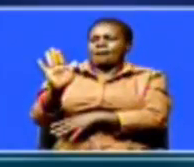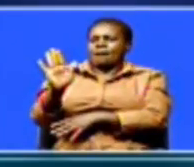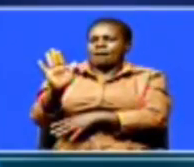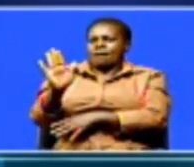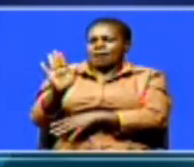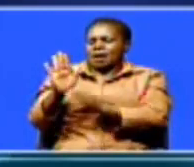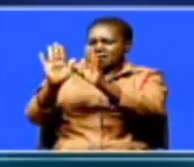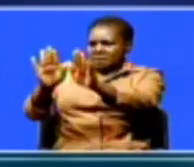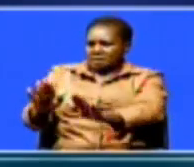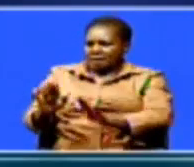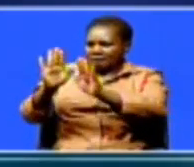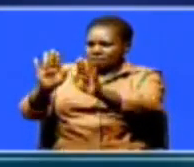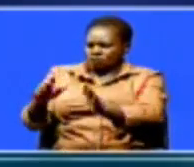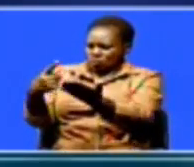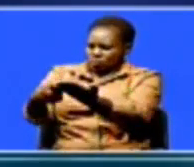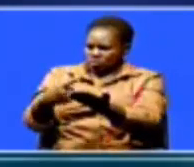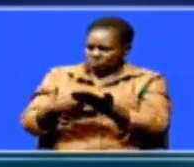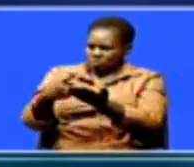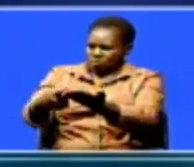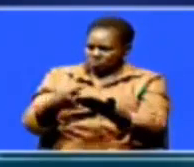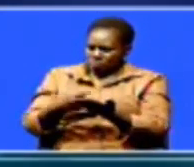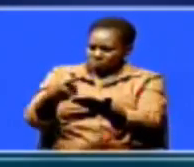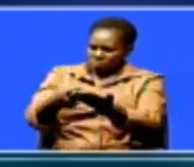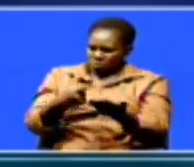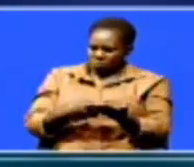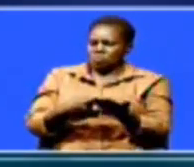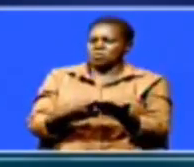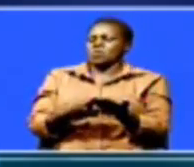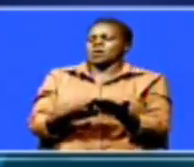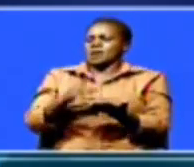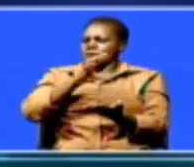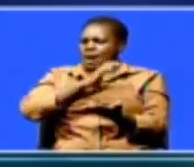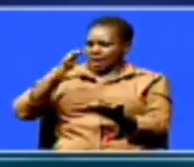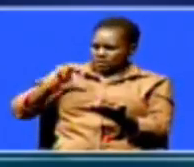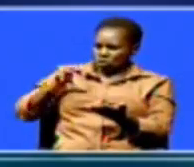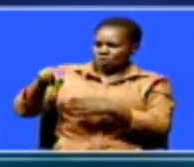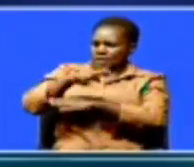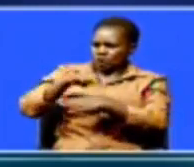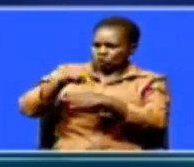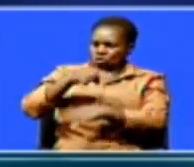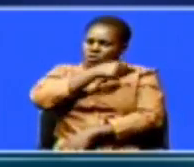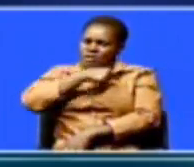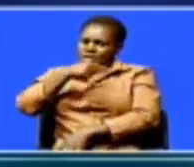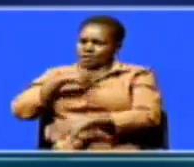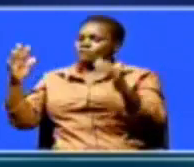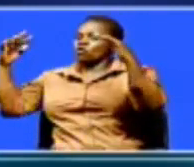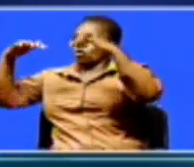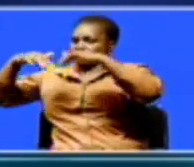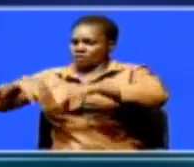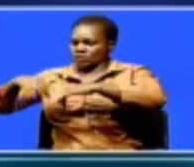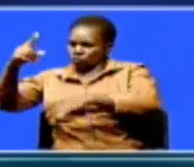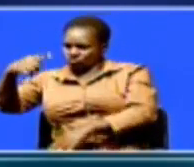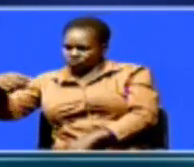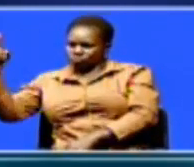very carefully, leading up to the governing council and leading up to the National Delegates Congress to